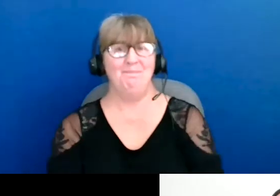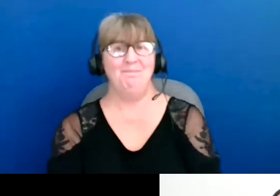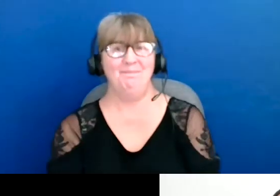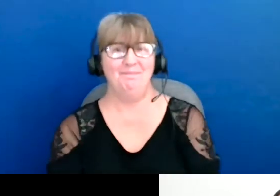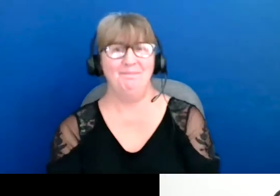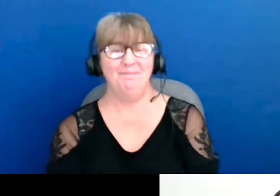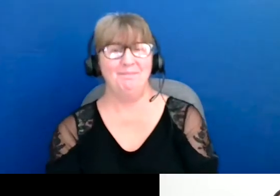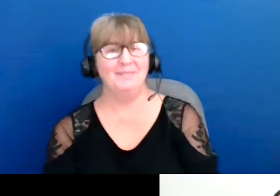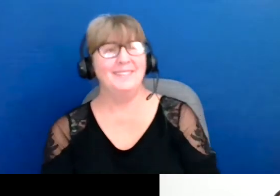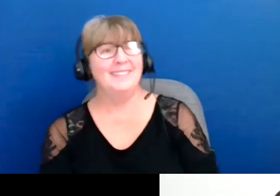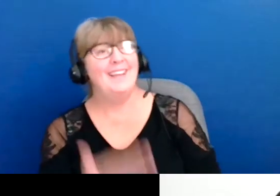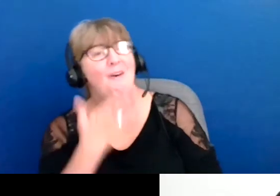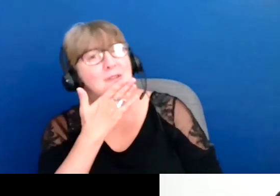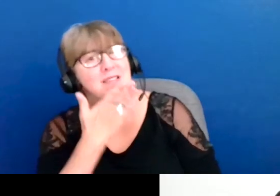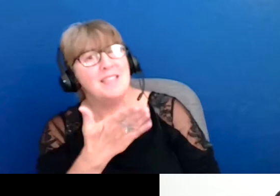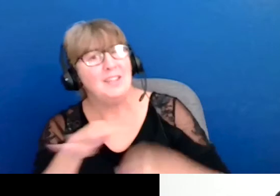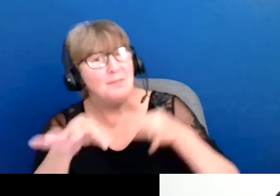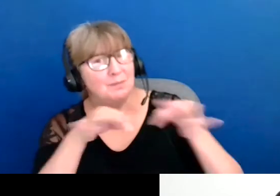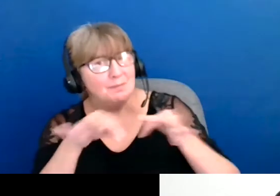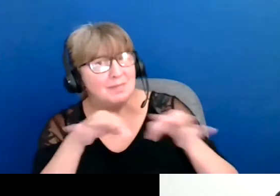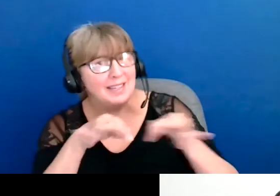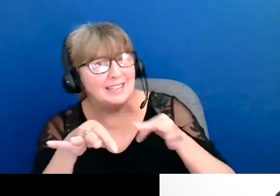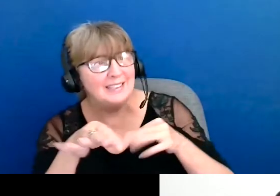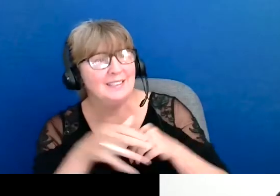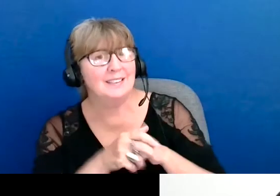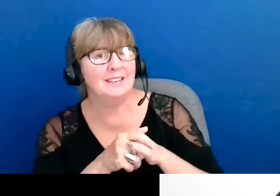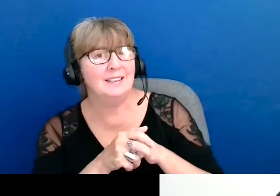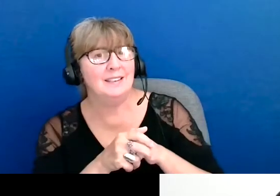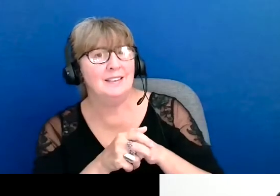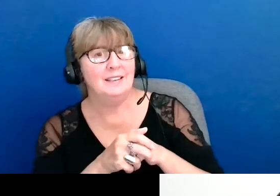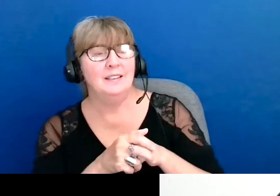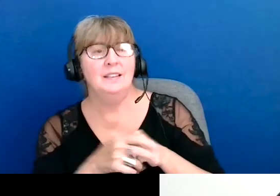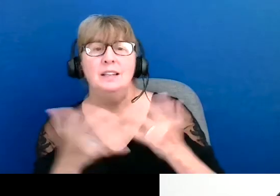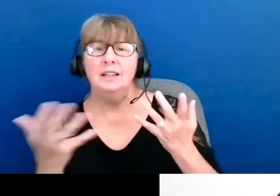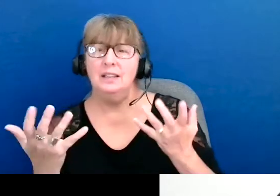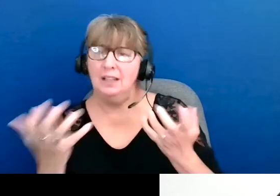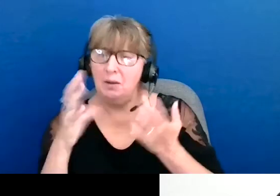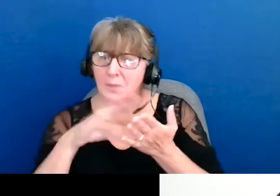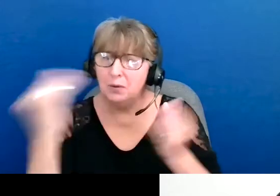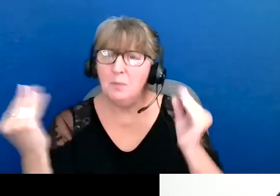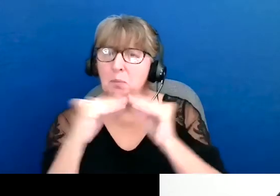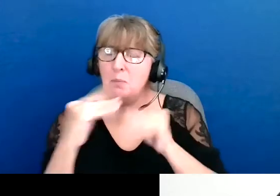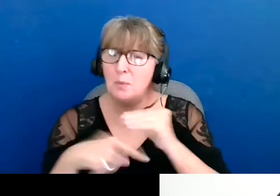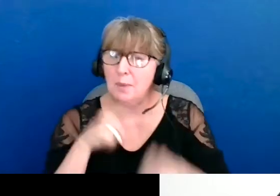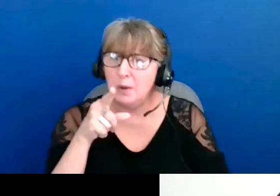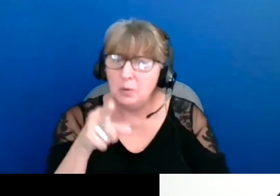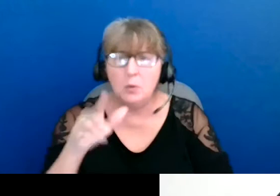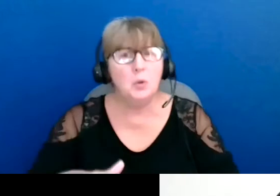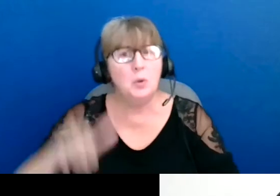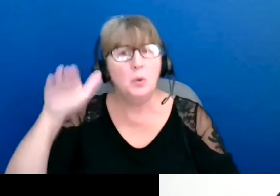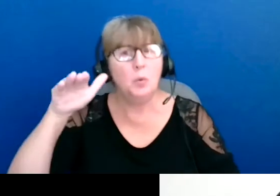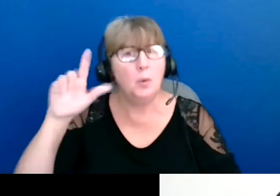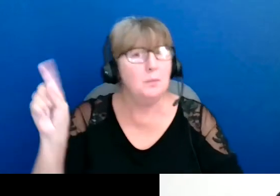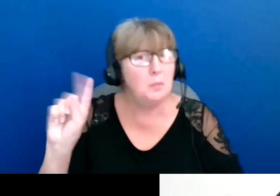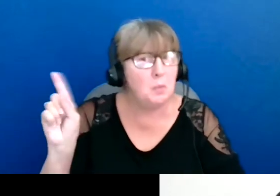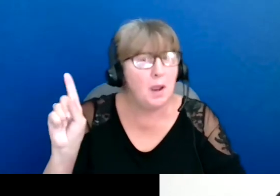Thank you so much for explaining that. I'd love to learn a little bit more about you. Where did you grow up? What was your